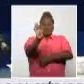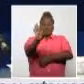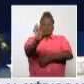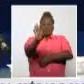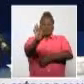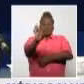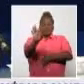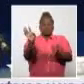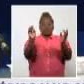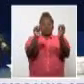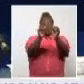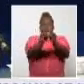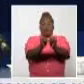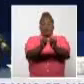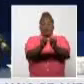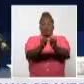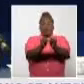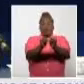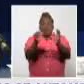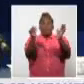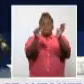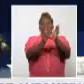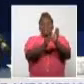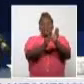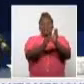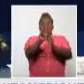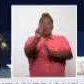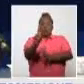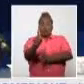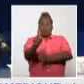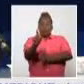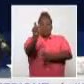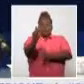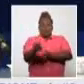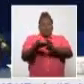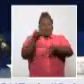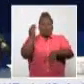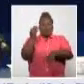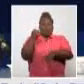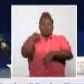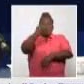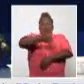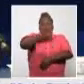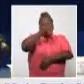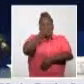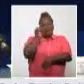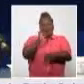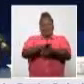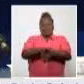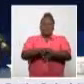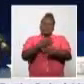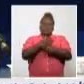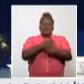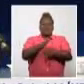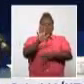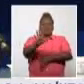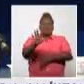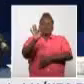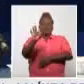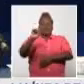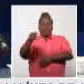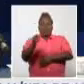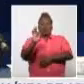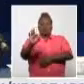1,001 discharges, which is, as I previously said, account for 58.8% of the 1,703 cases